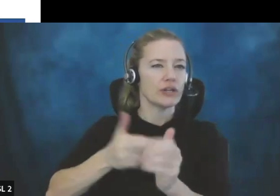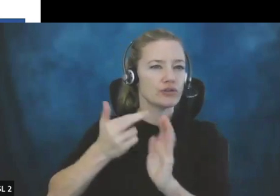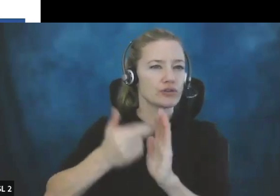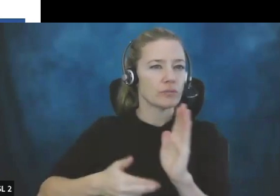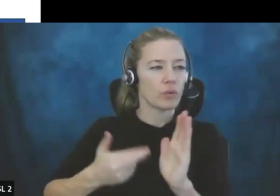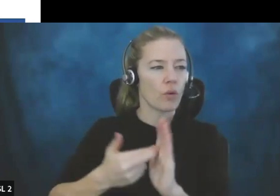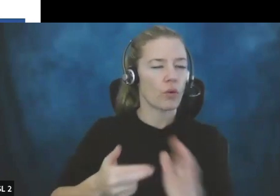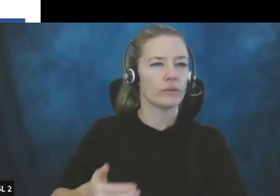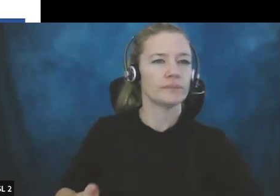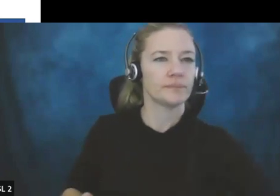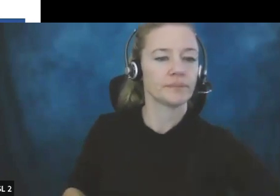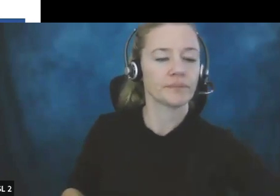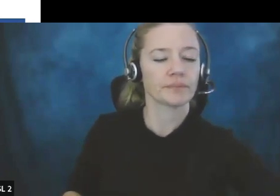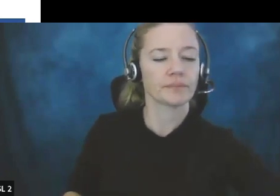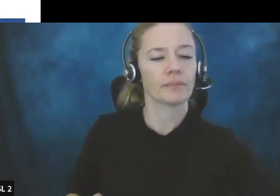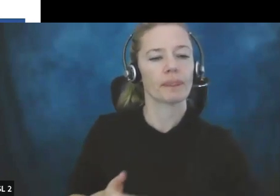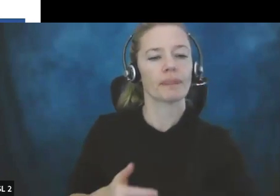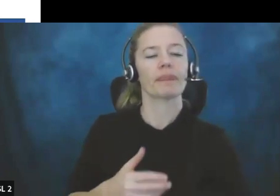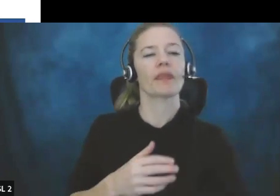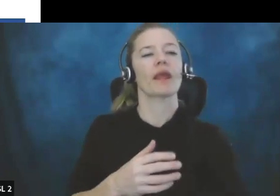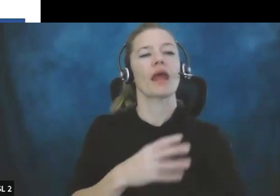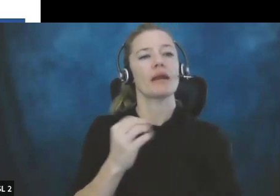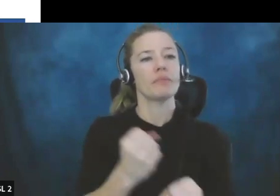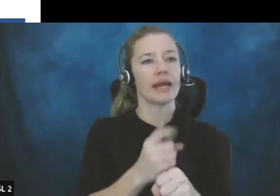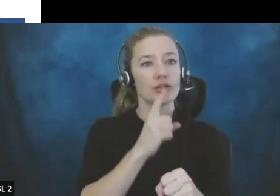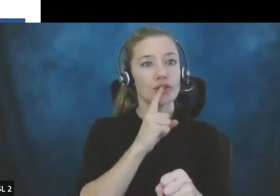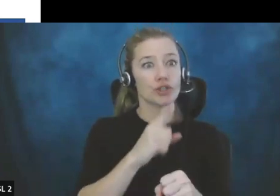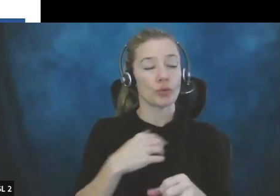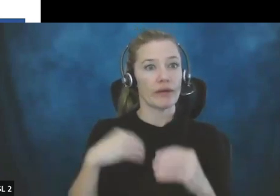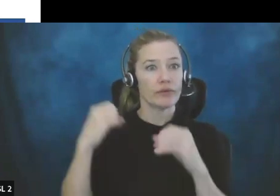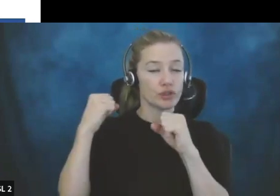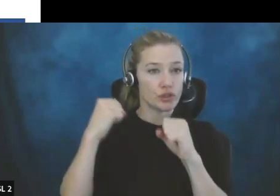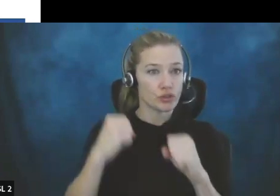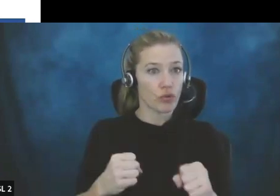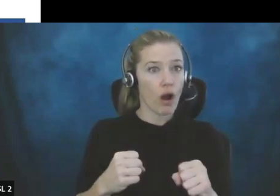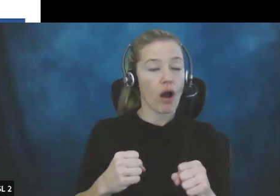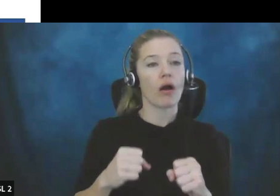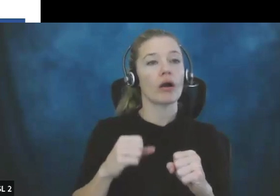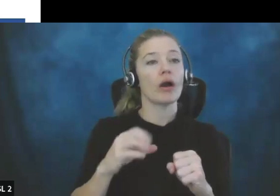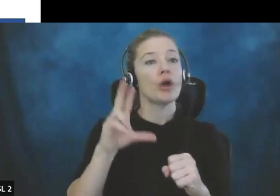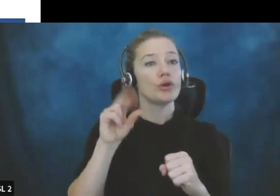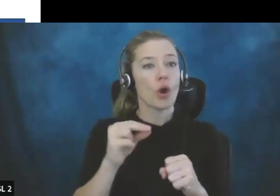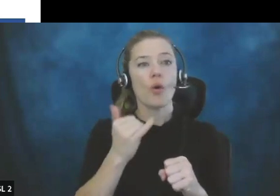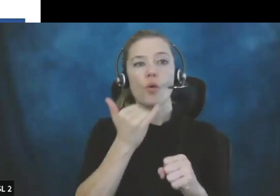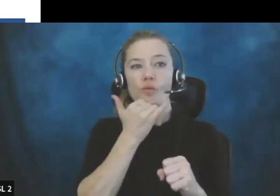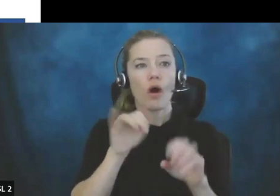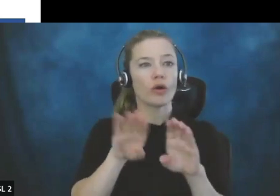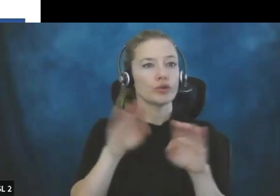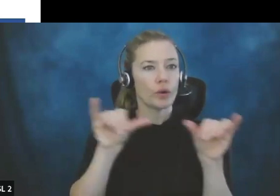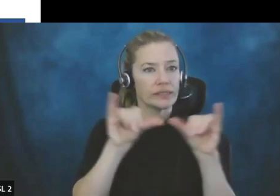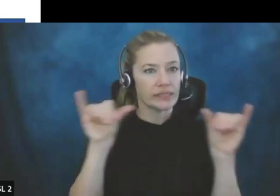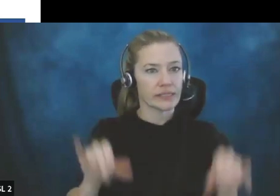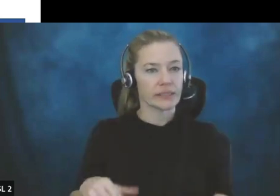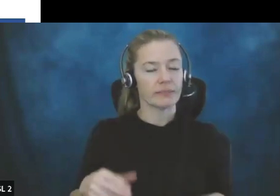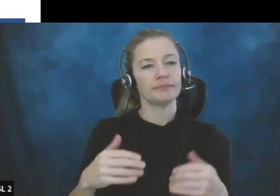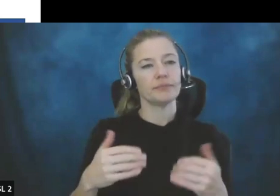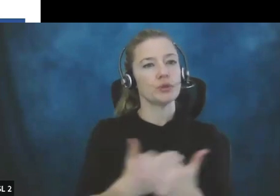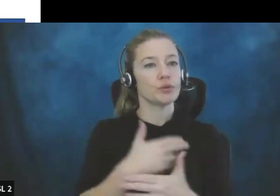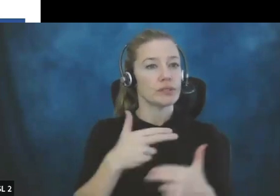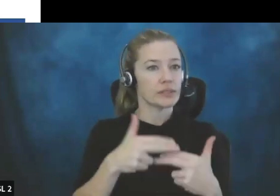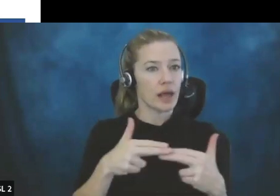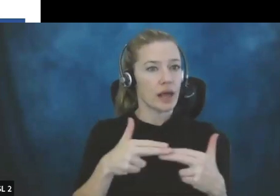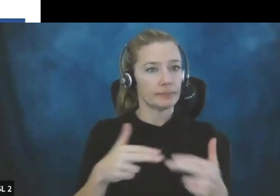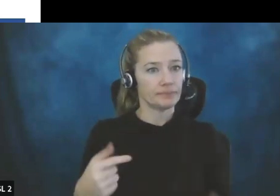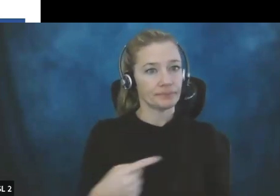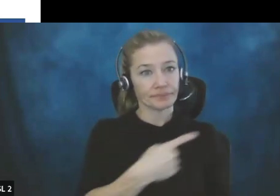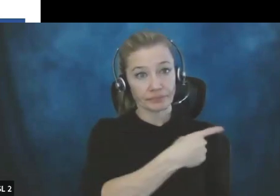leadership role and making sure we have a robust no wrong door system in California. And we'll go to the next slide.